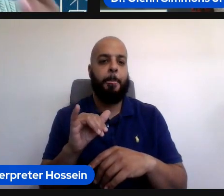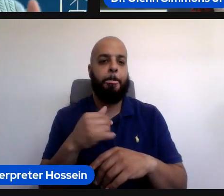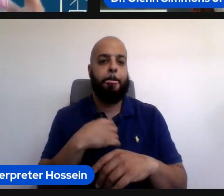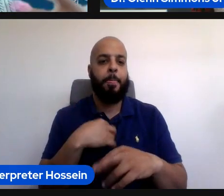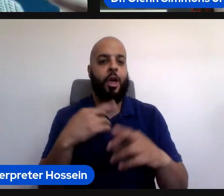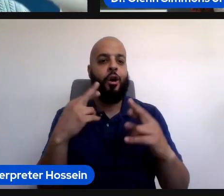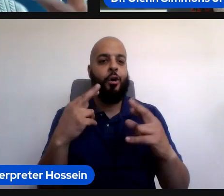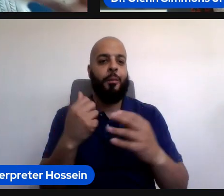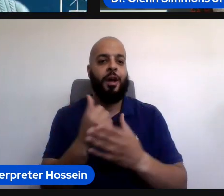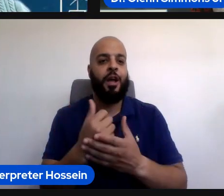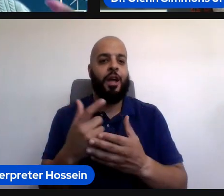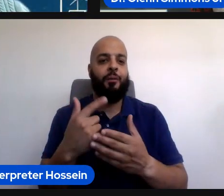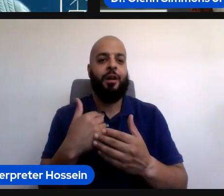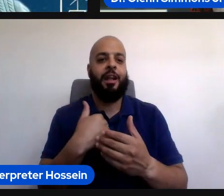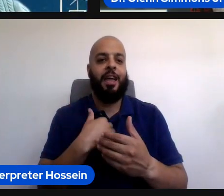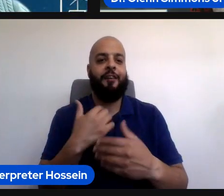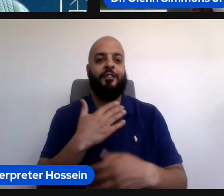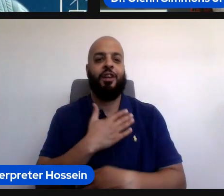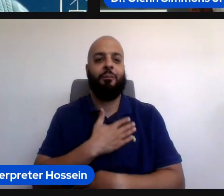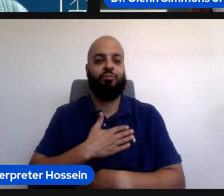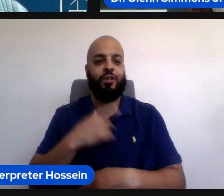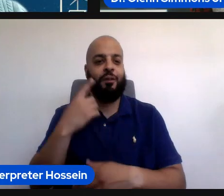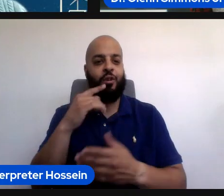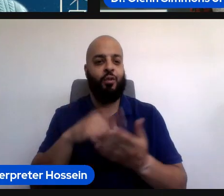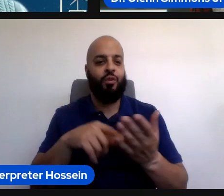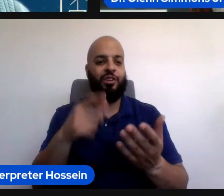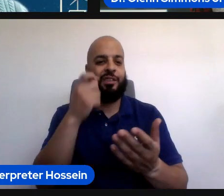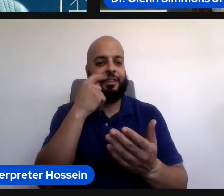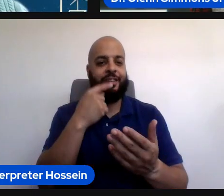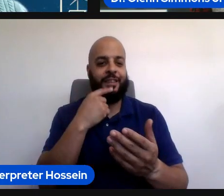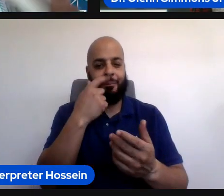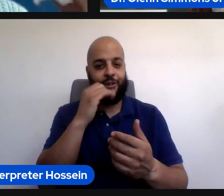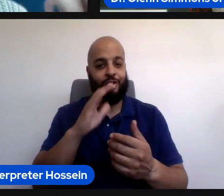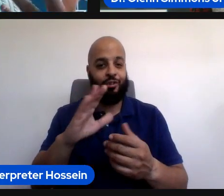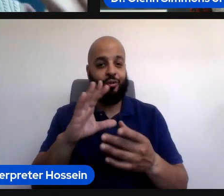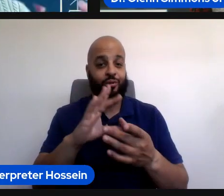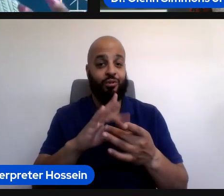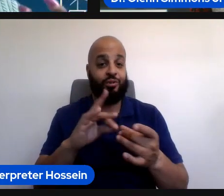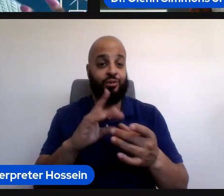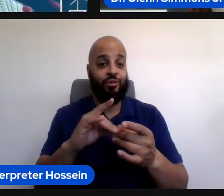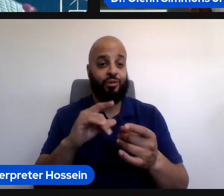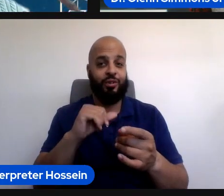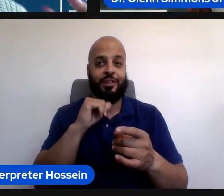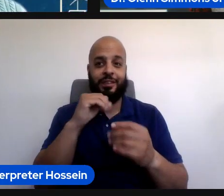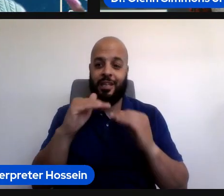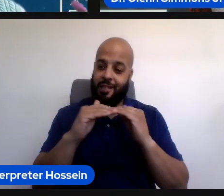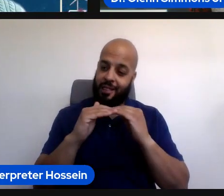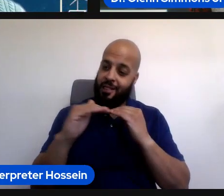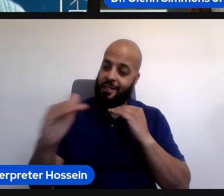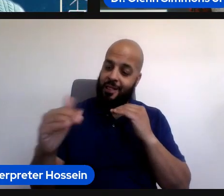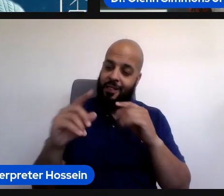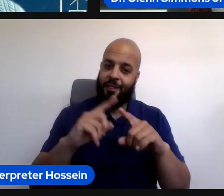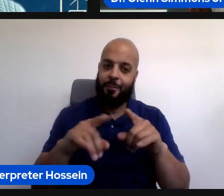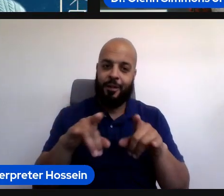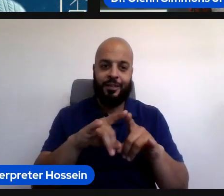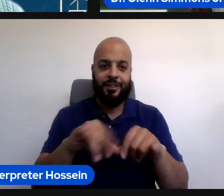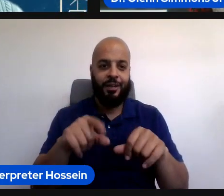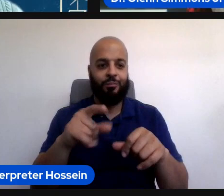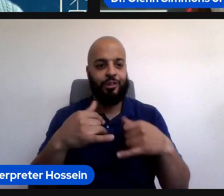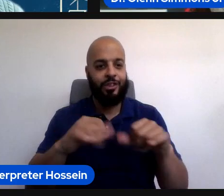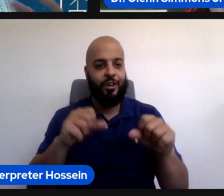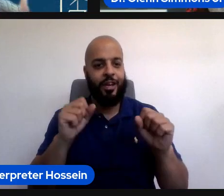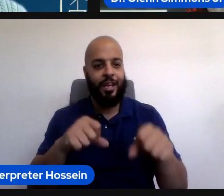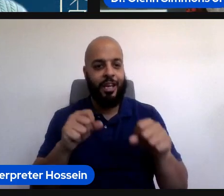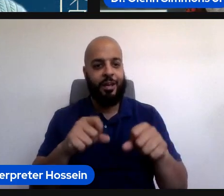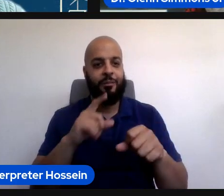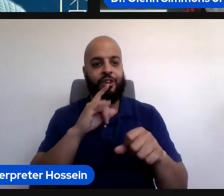hope everyone had an appreciation for what you had to say, because your story, it's right, it's not linear, but at the same time, you're still able to reach